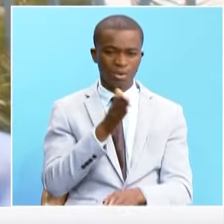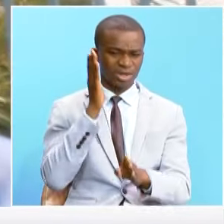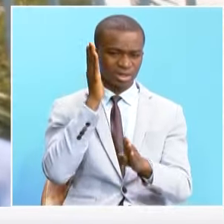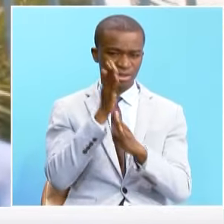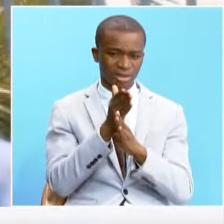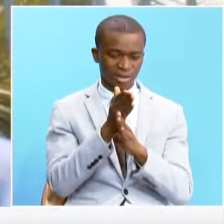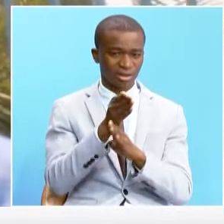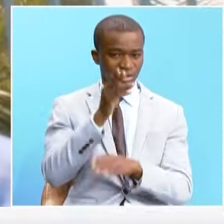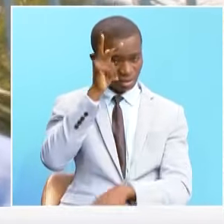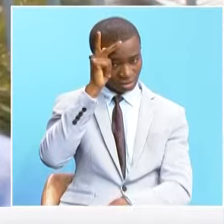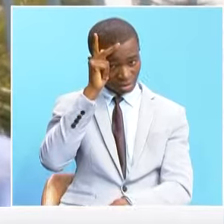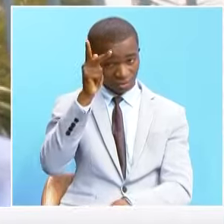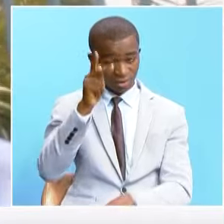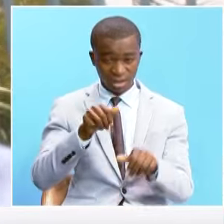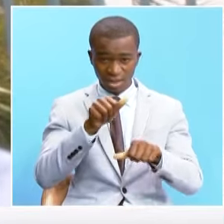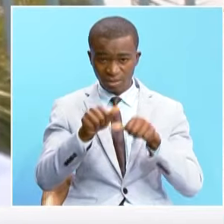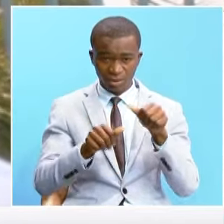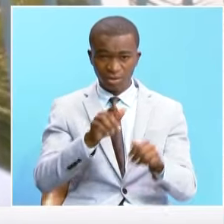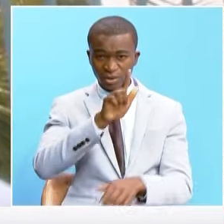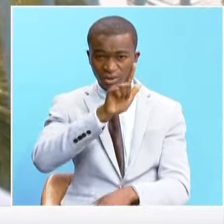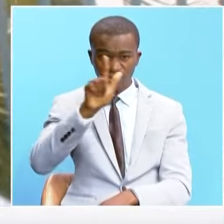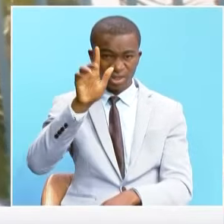as a district about